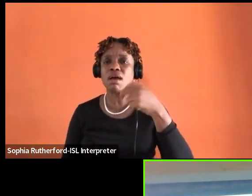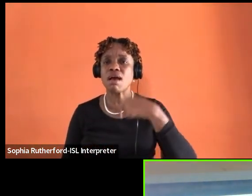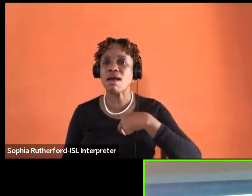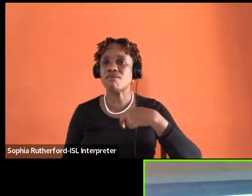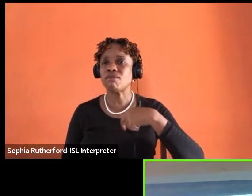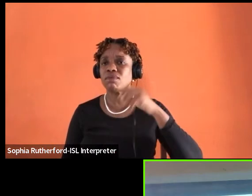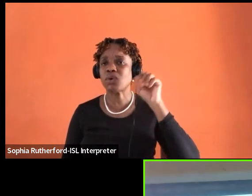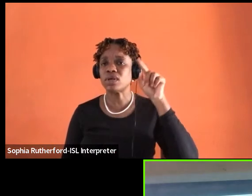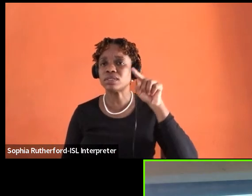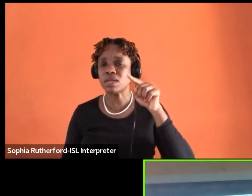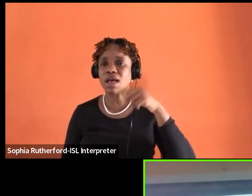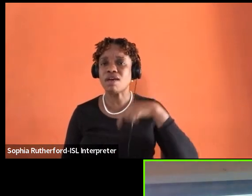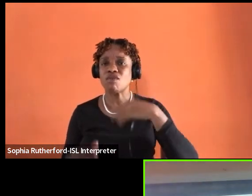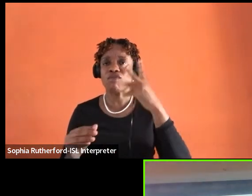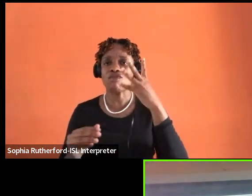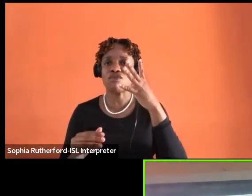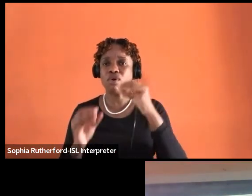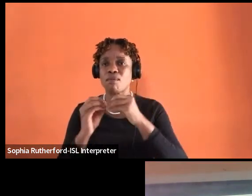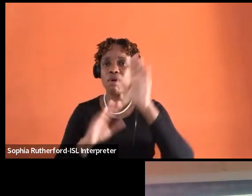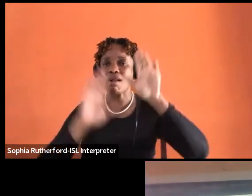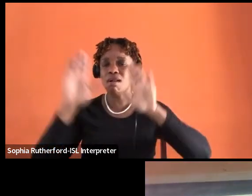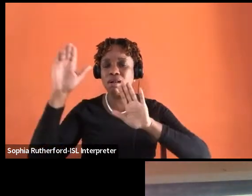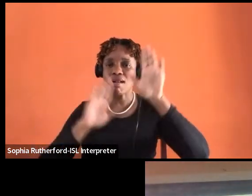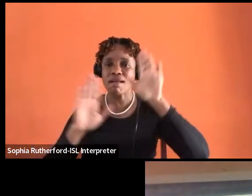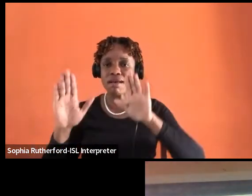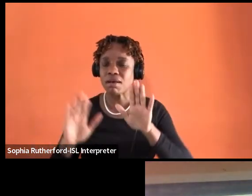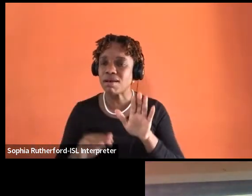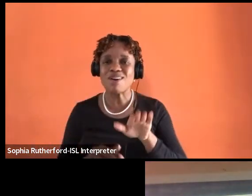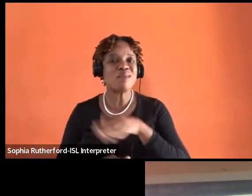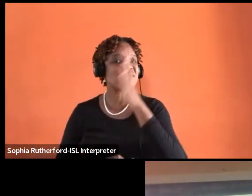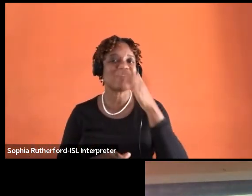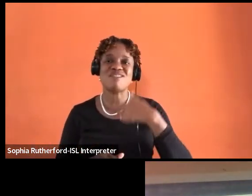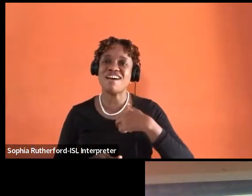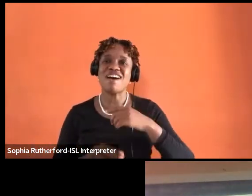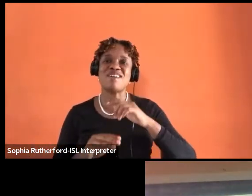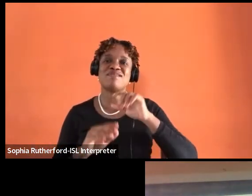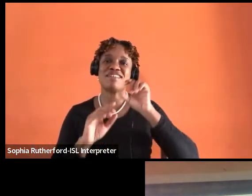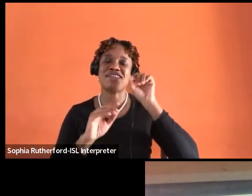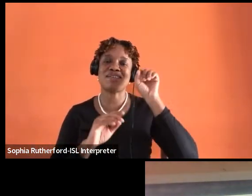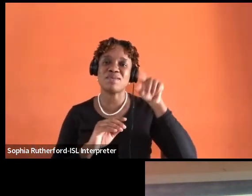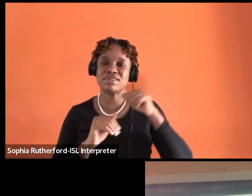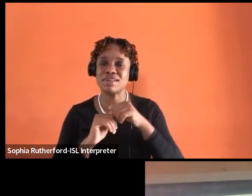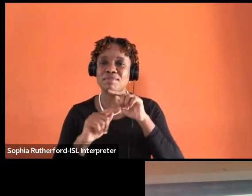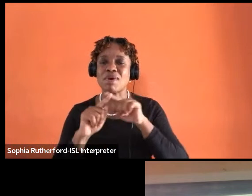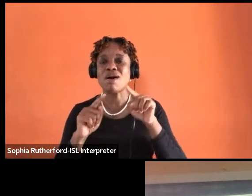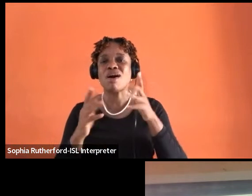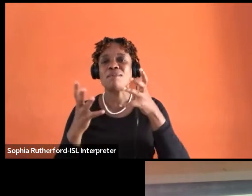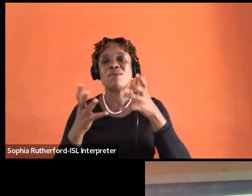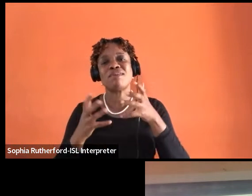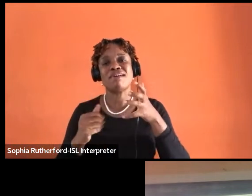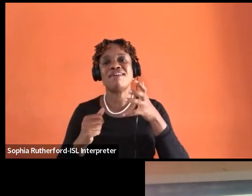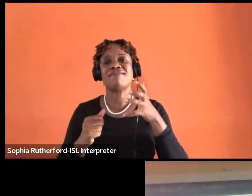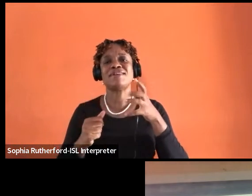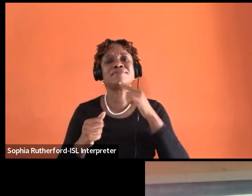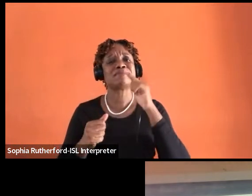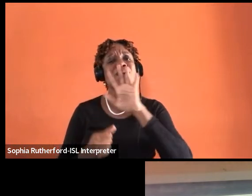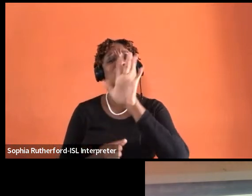persons now. So Sarah, go ahead. I didn't have a question. I just wanted to express my appreciation for